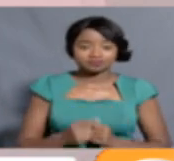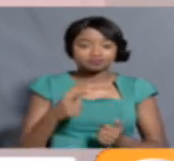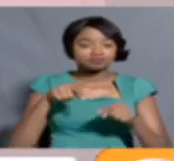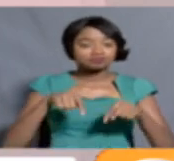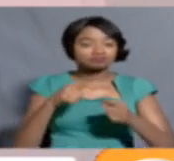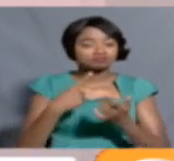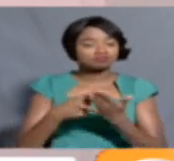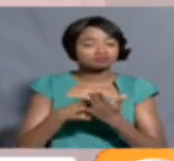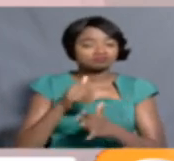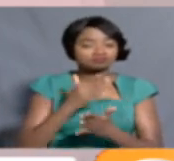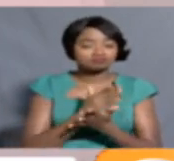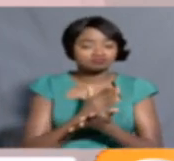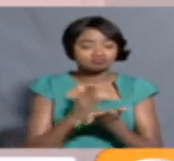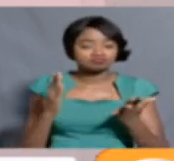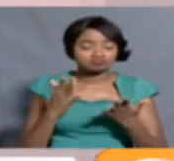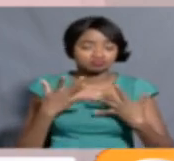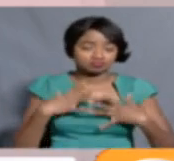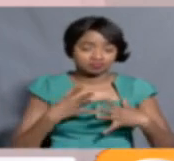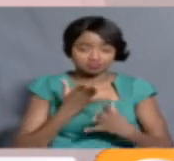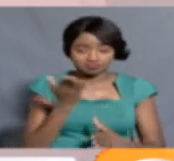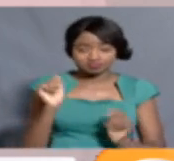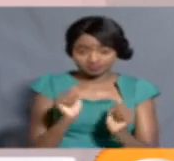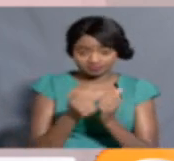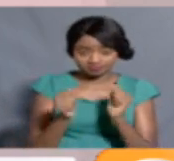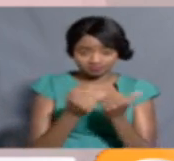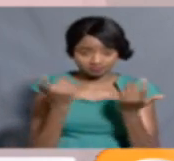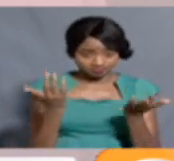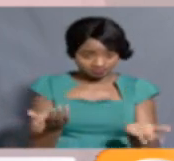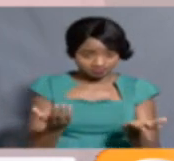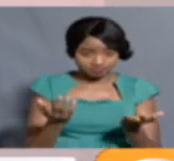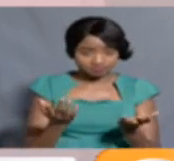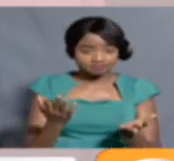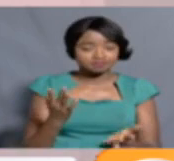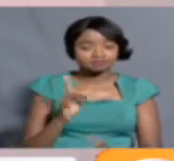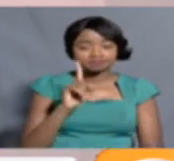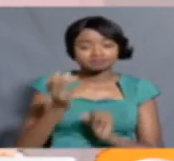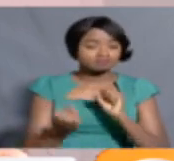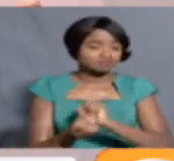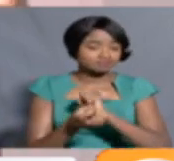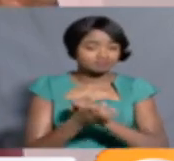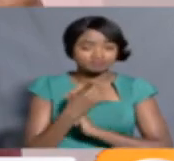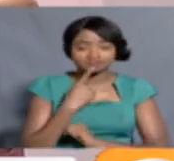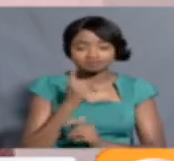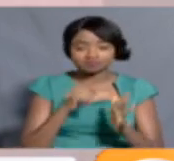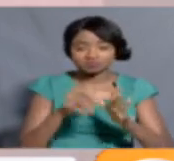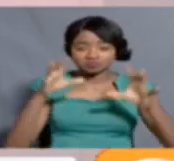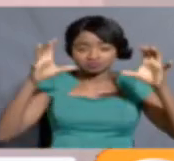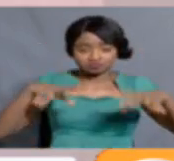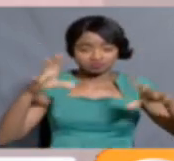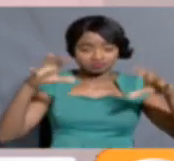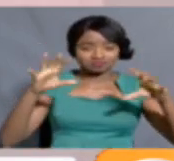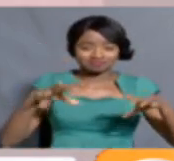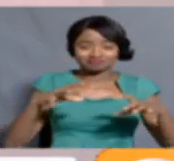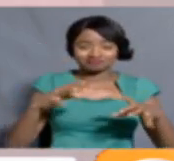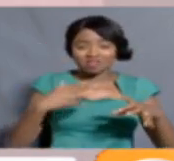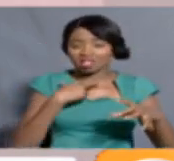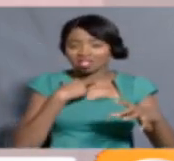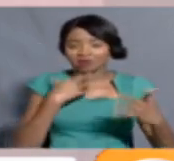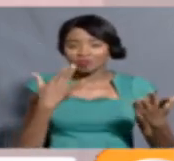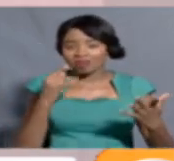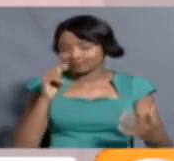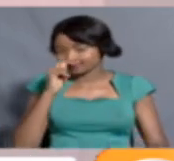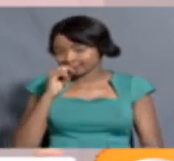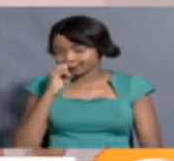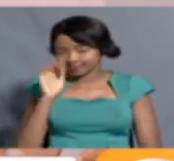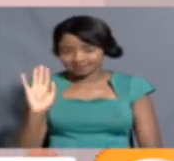scientists about what is going on, and one of the explanations they gave, there was this story about our rainfall being stuck in Tanzania,